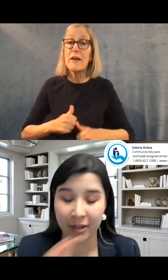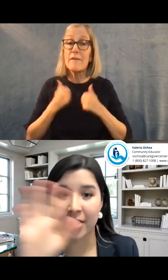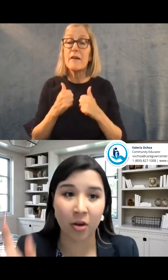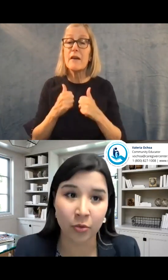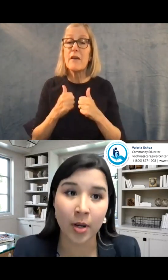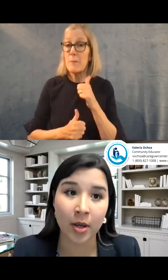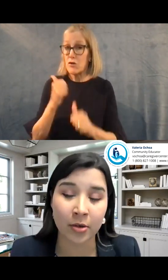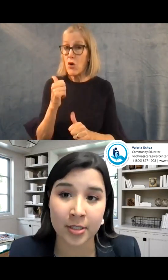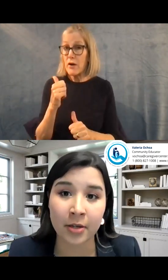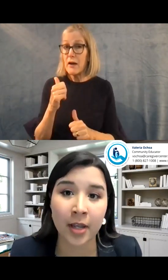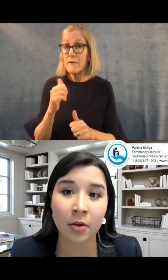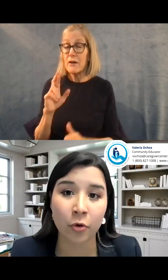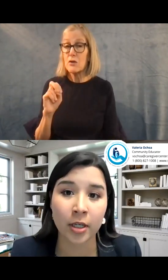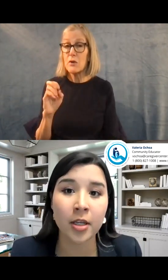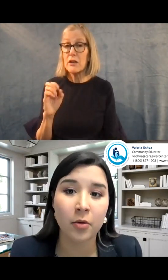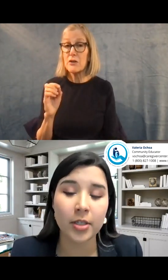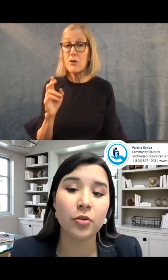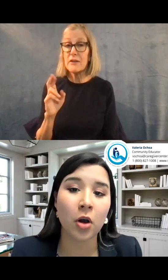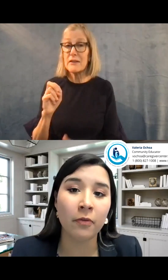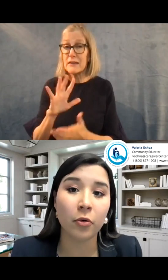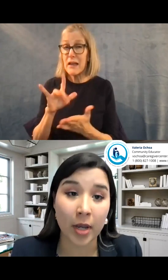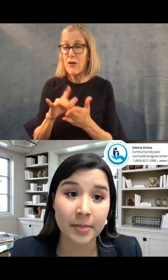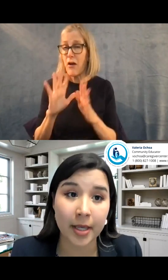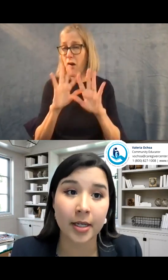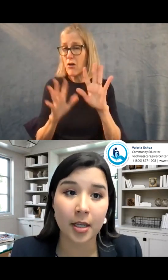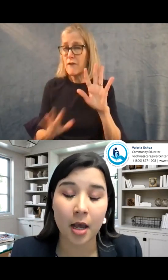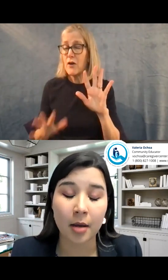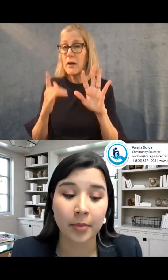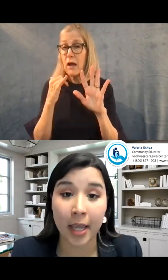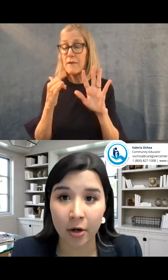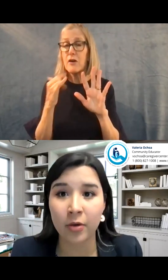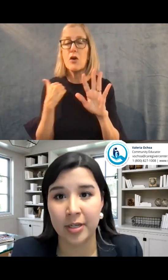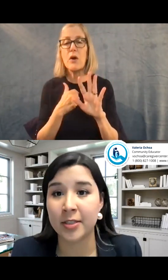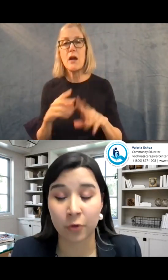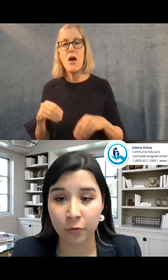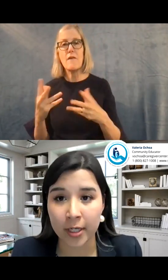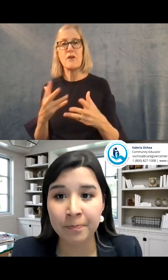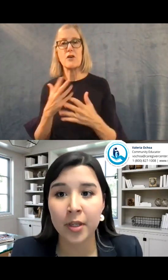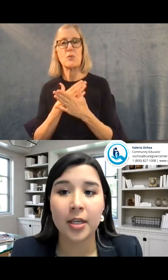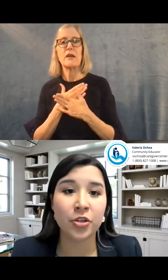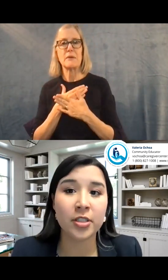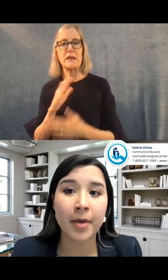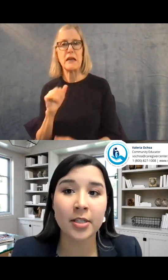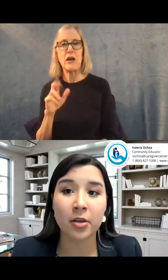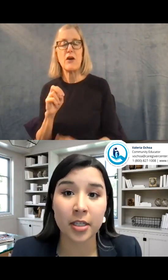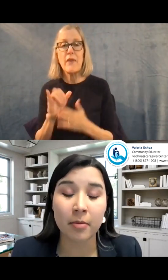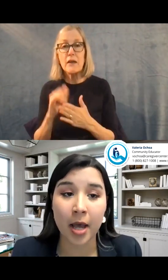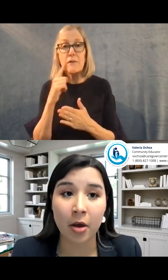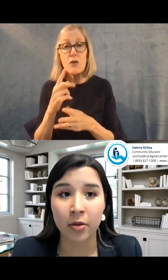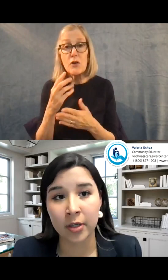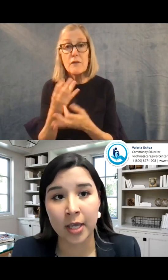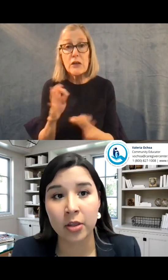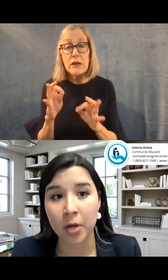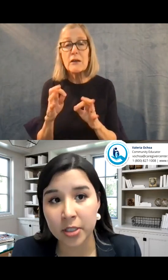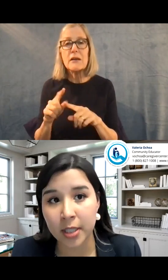are, again, all throughout the state of California, we do offer respite care, and it's for free. It just depends on the